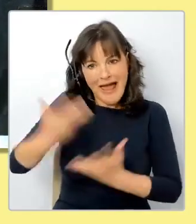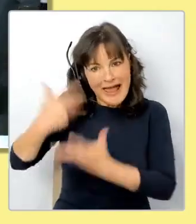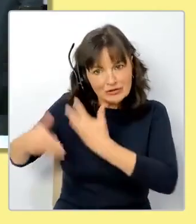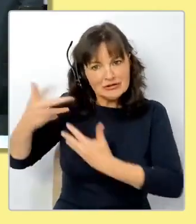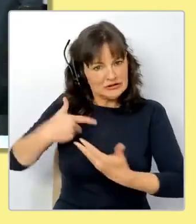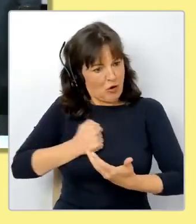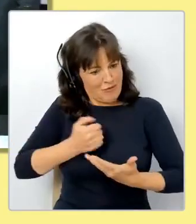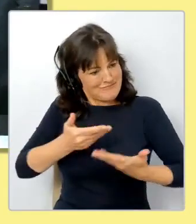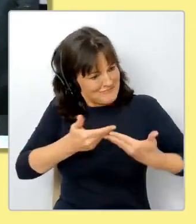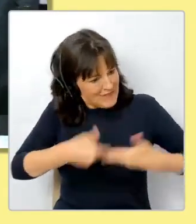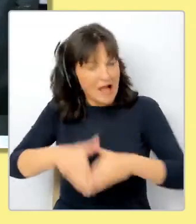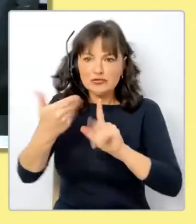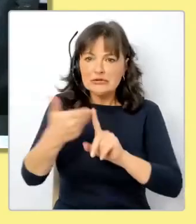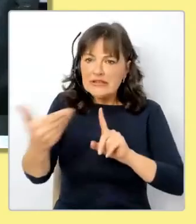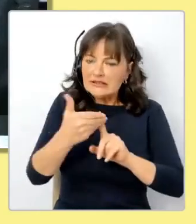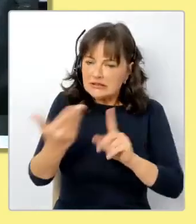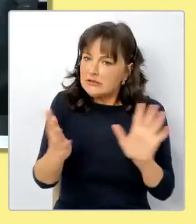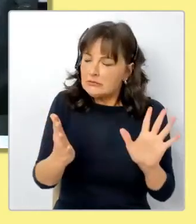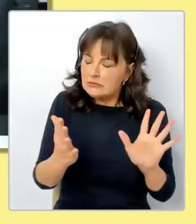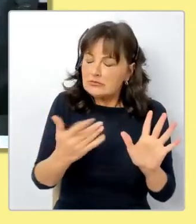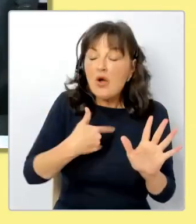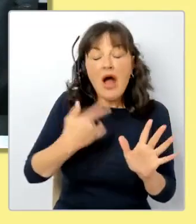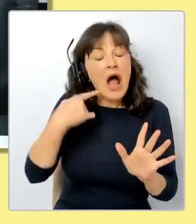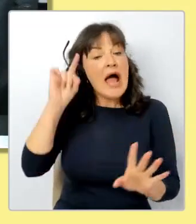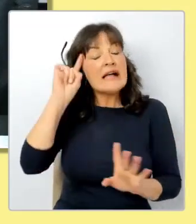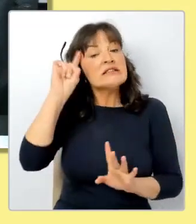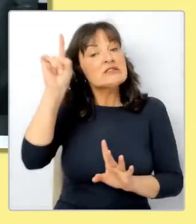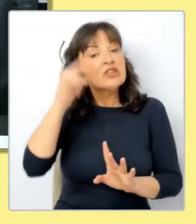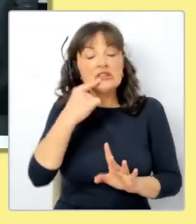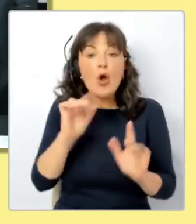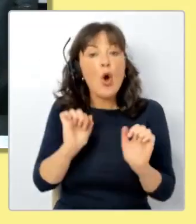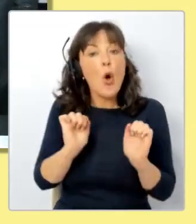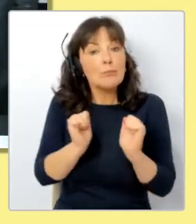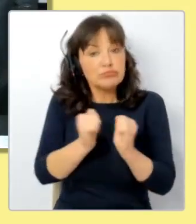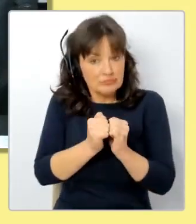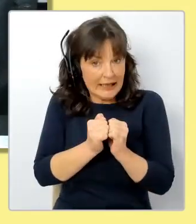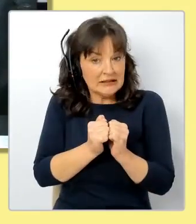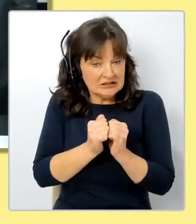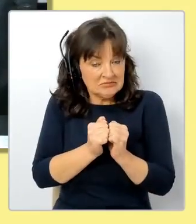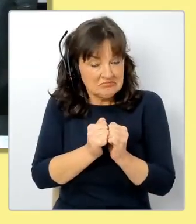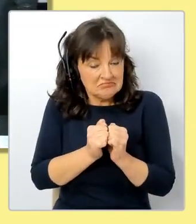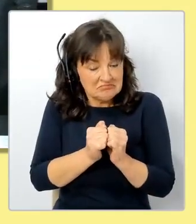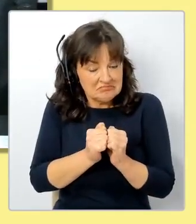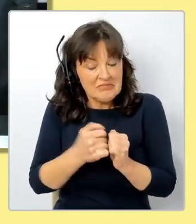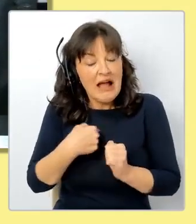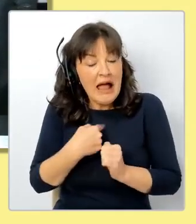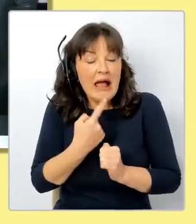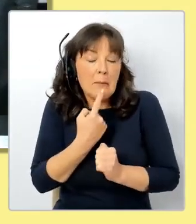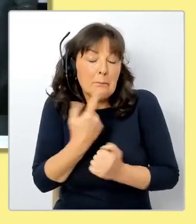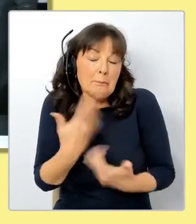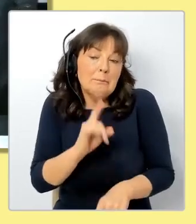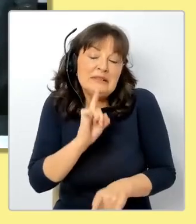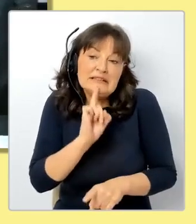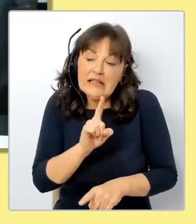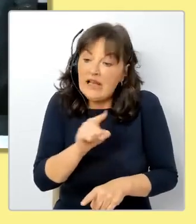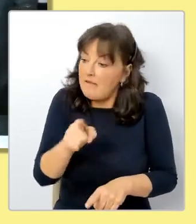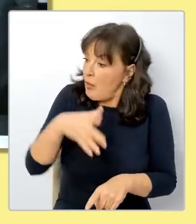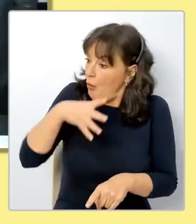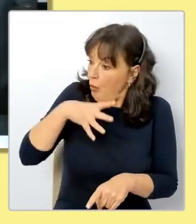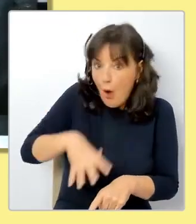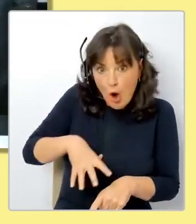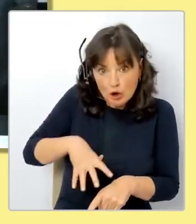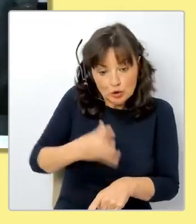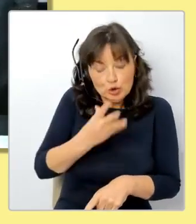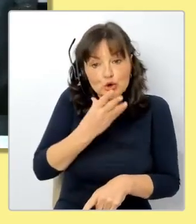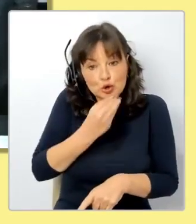national identity, perhaps. So I suggested a compromise position on this one. And I said that, you know, if they were going to use the stone, they need